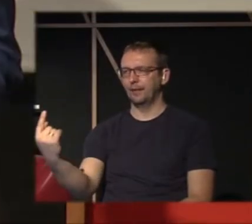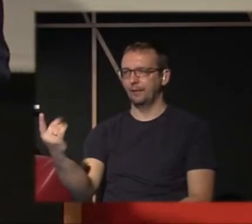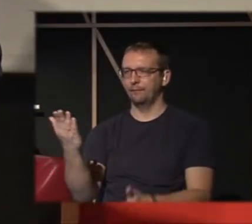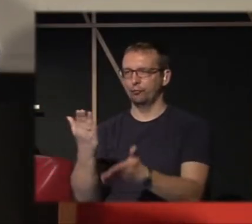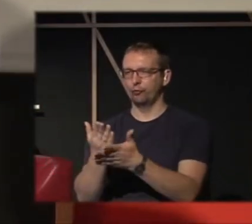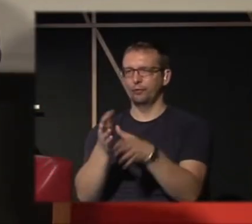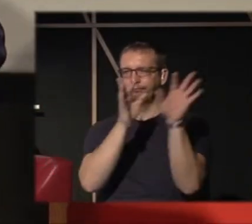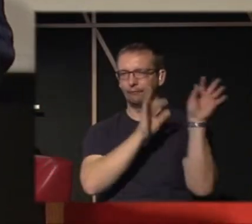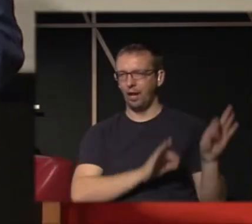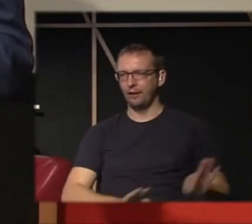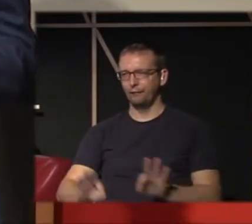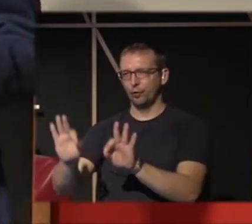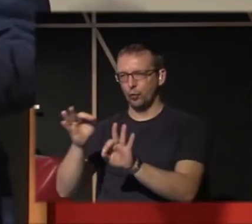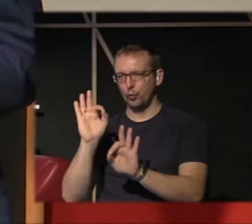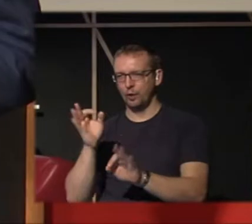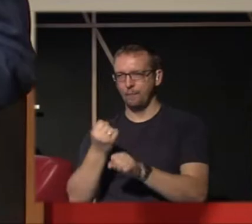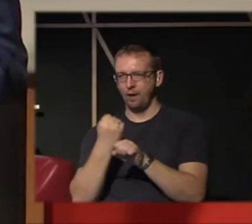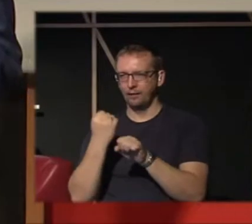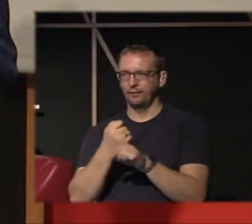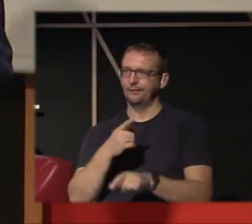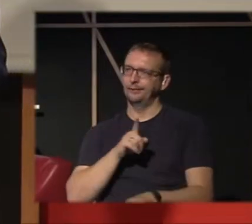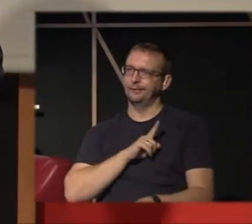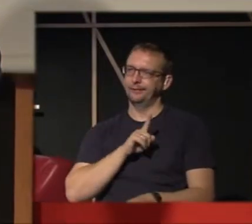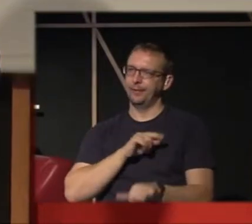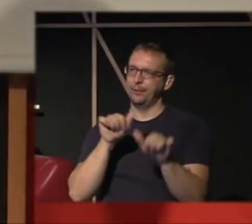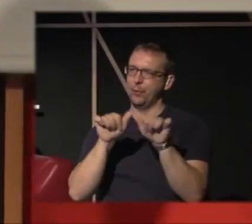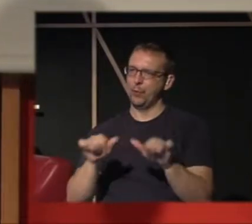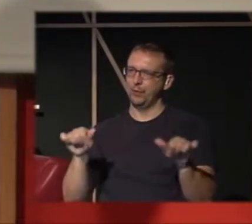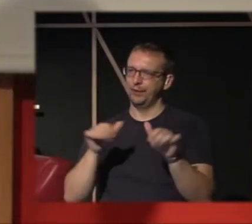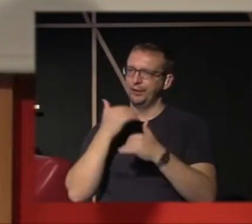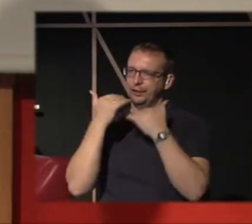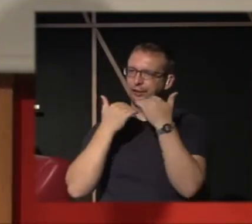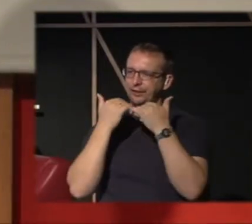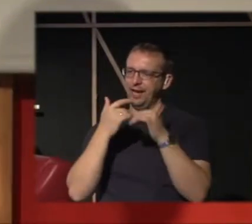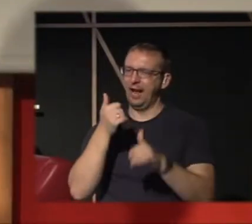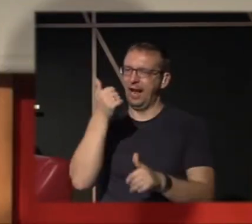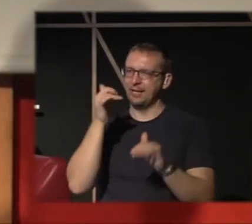today. But what I'll be trying to do